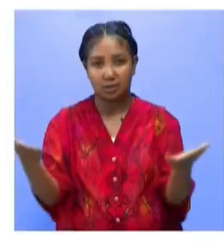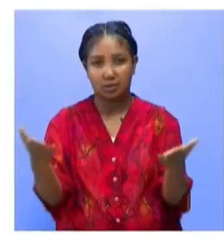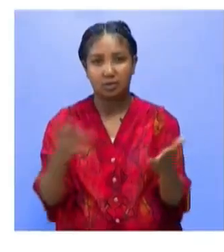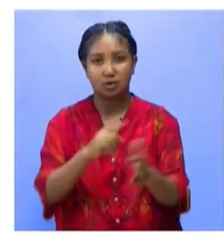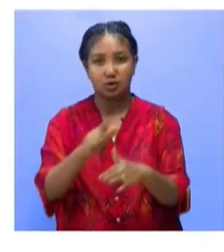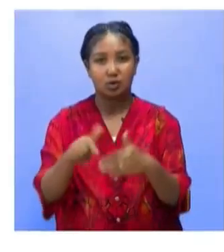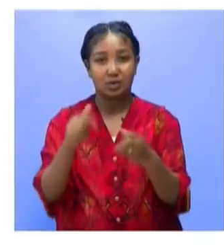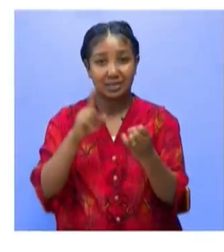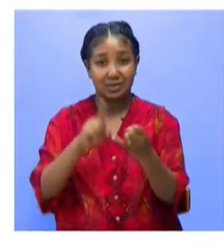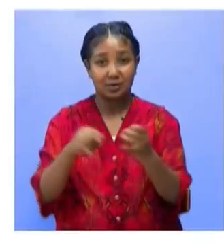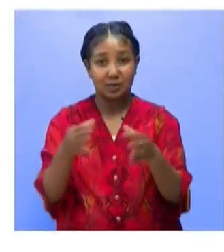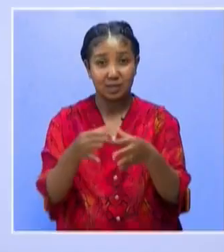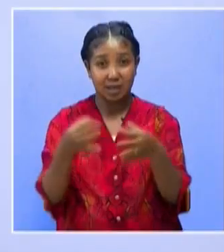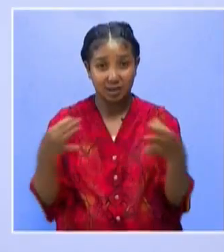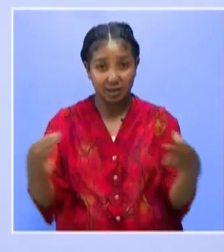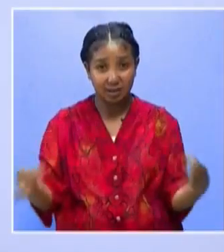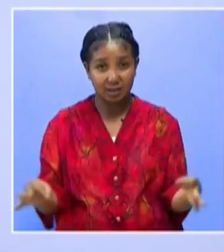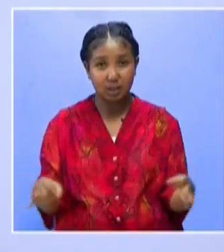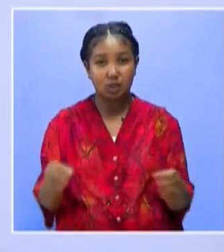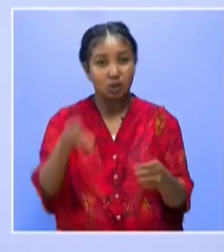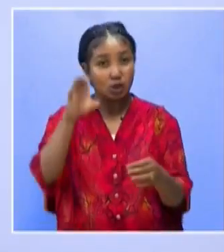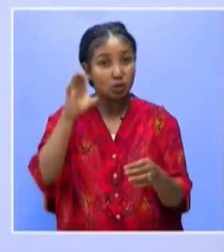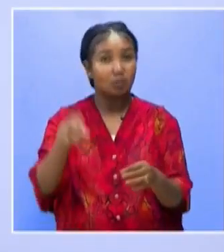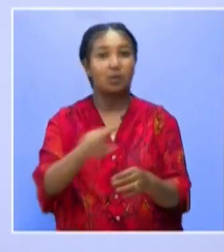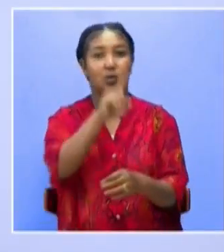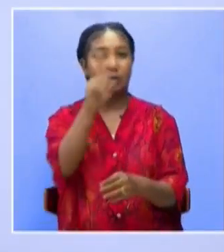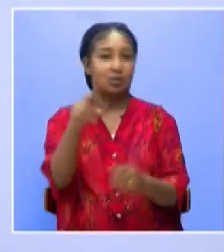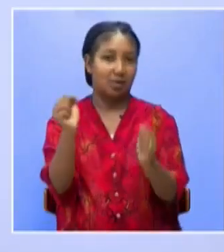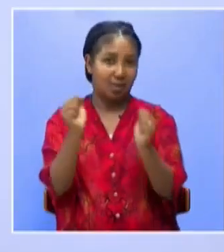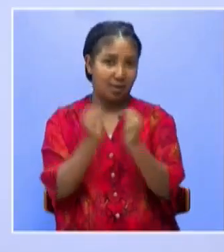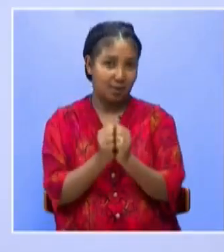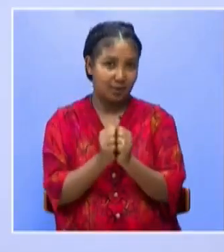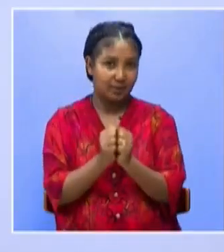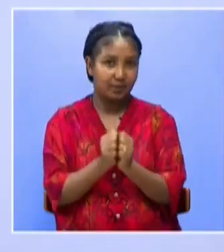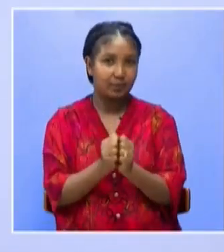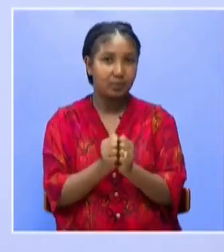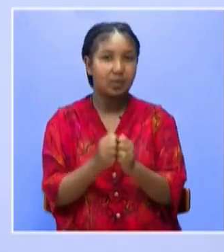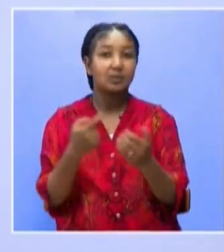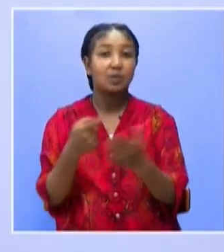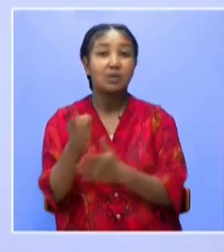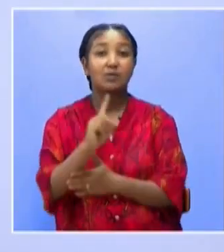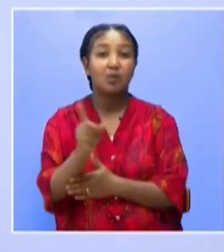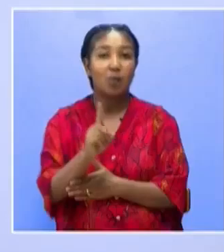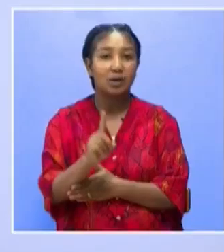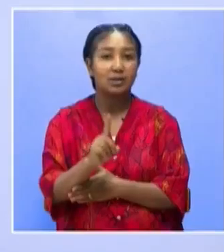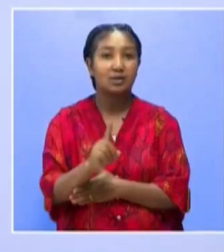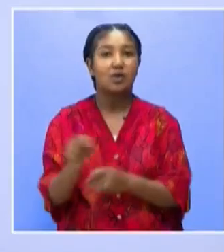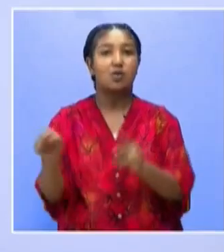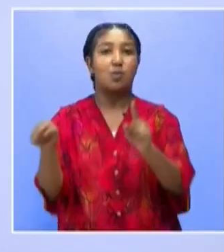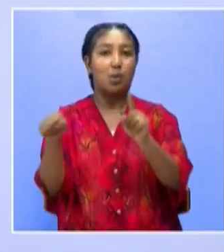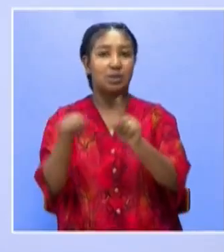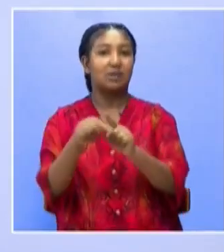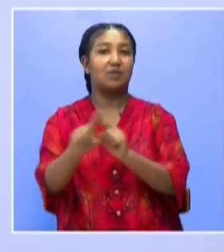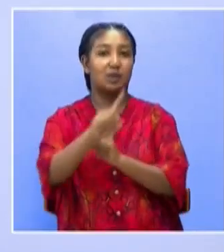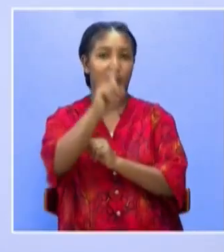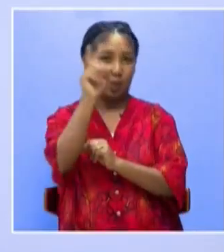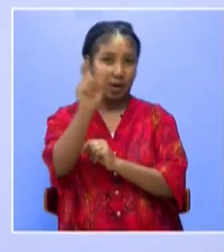So at the end of the sentence, there should be question mark. This one is for what? For positive